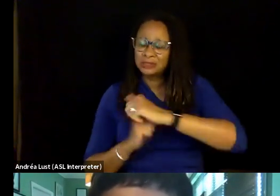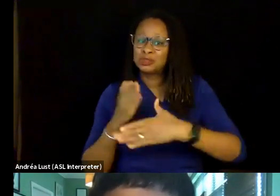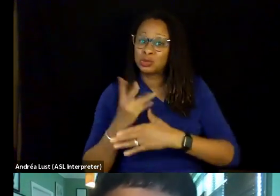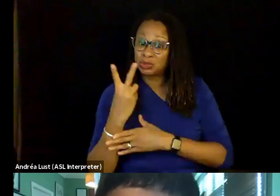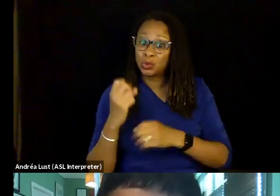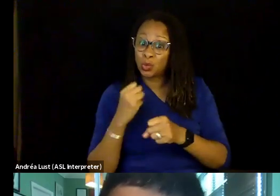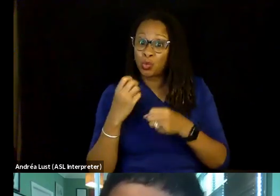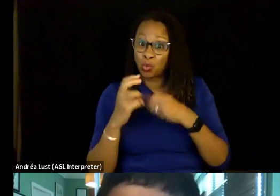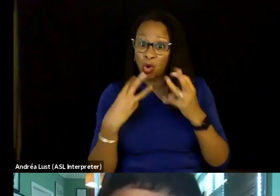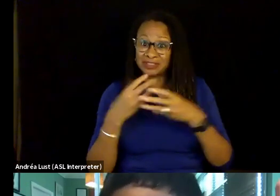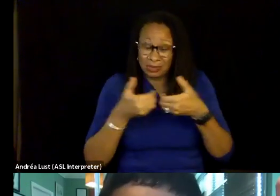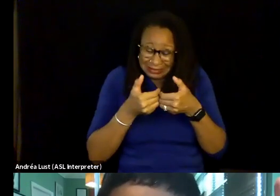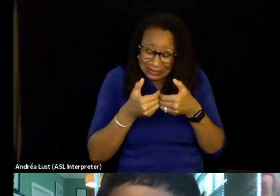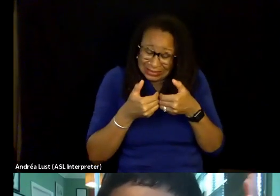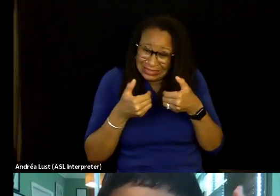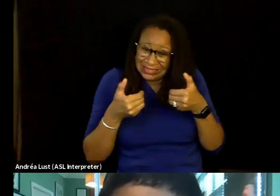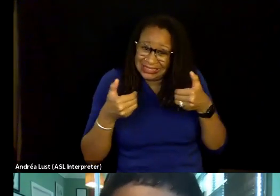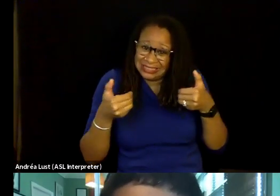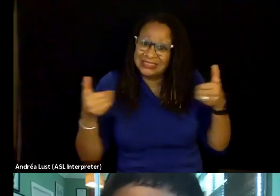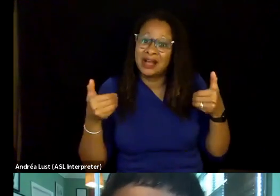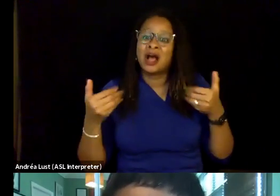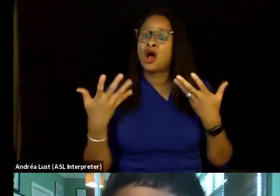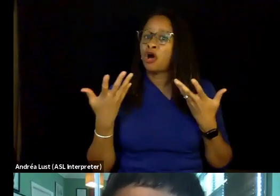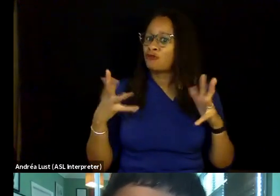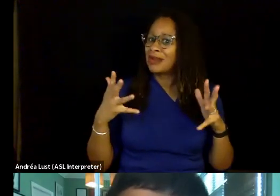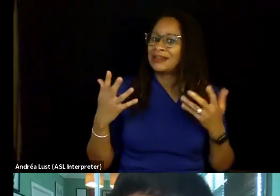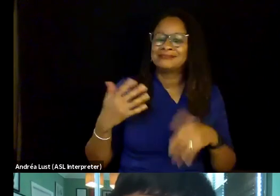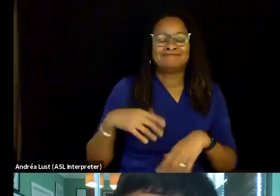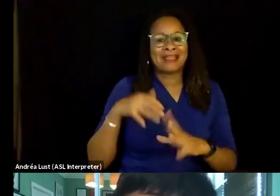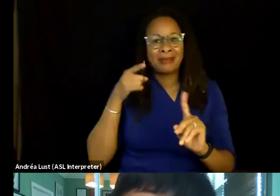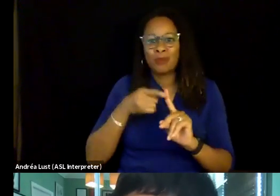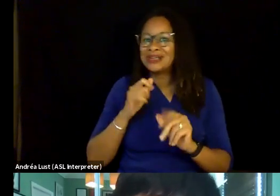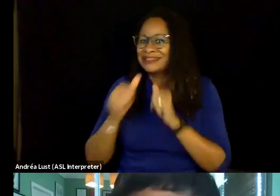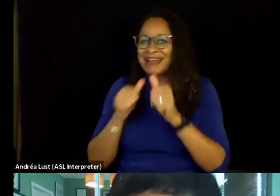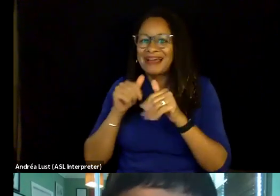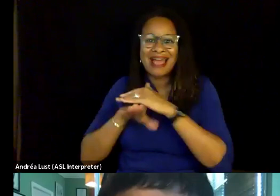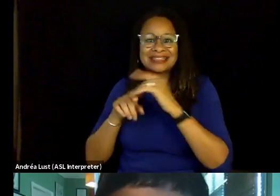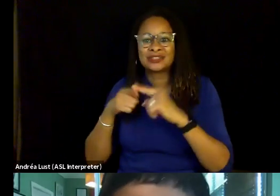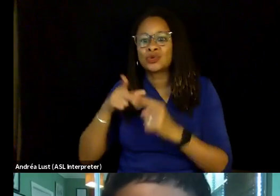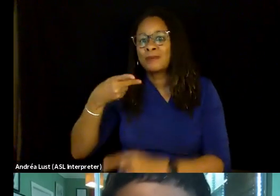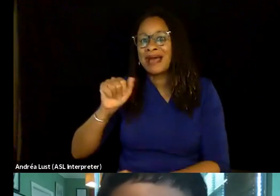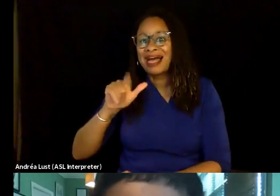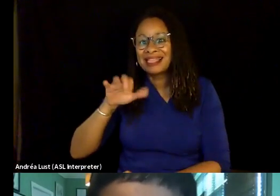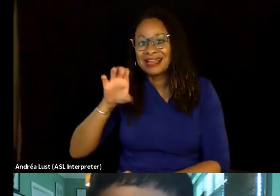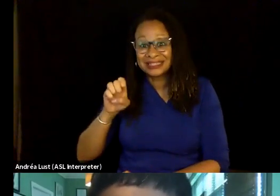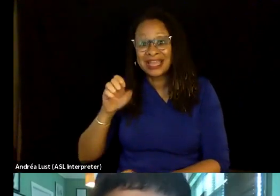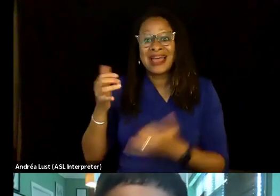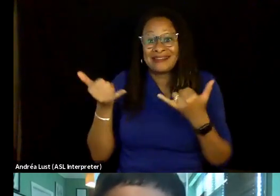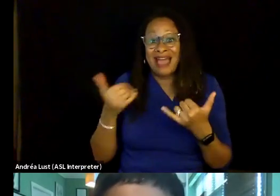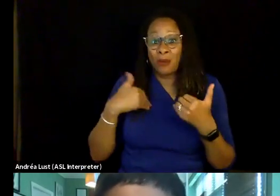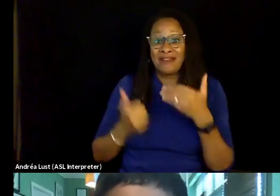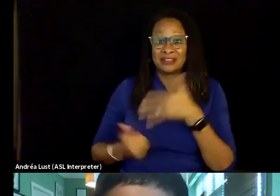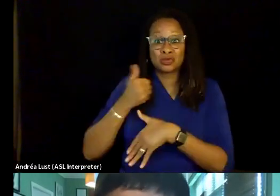was happening. At that point, we had already been denied access to the palace. We actually have a case at the Supreme Court where our